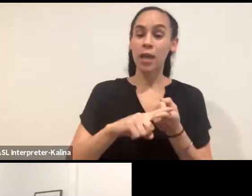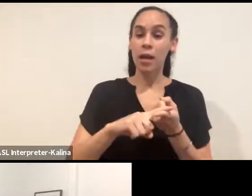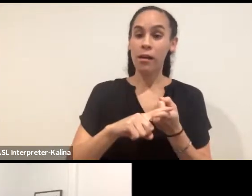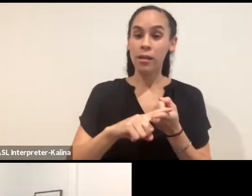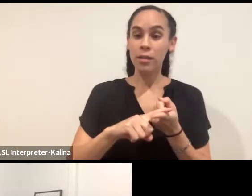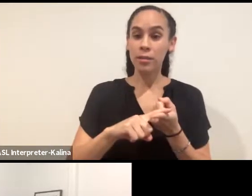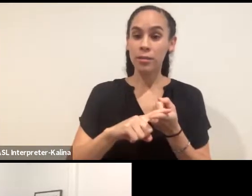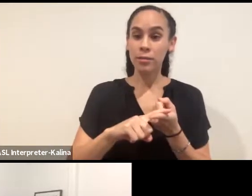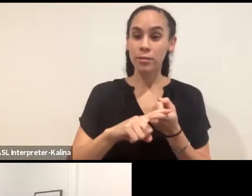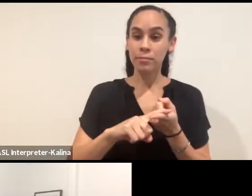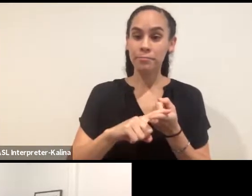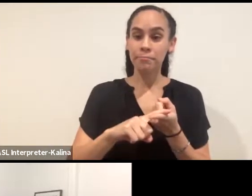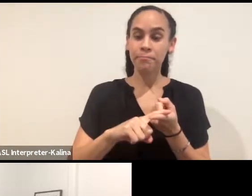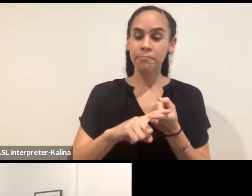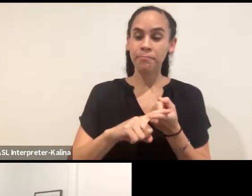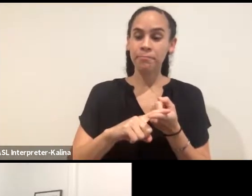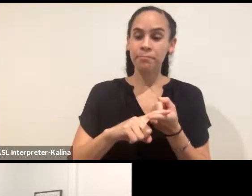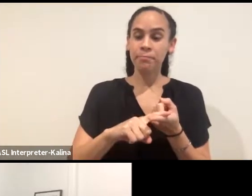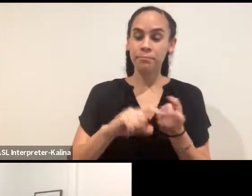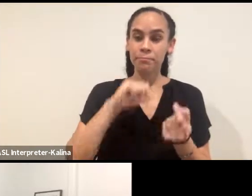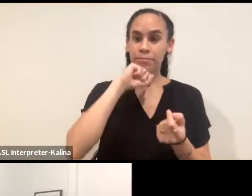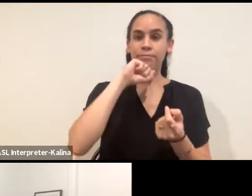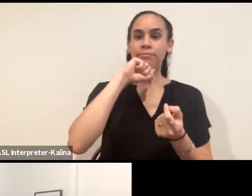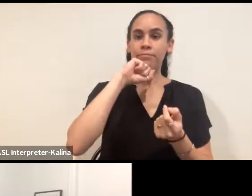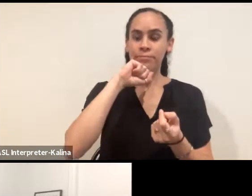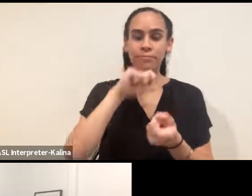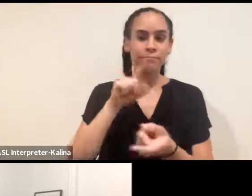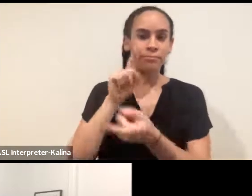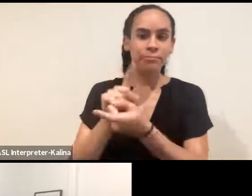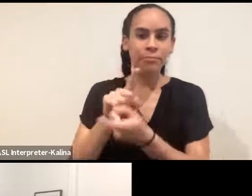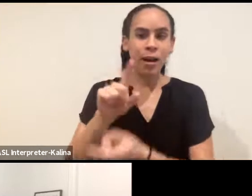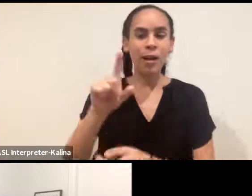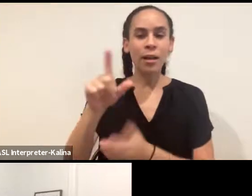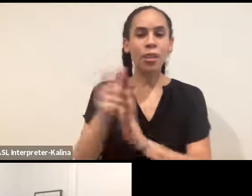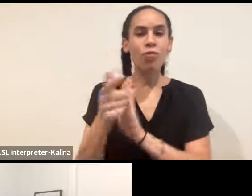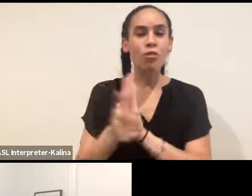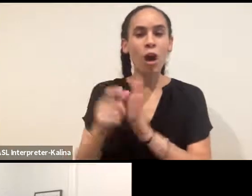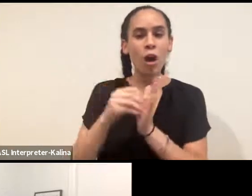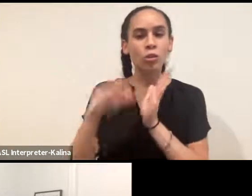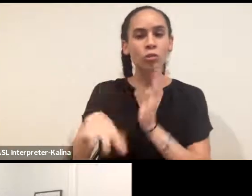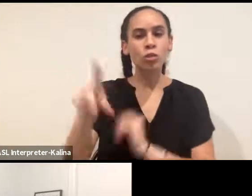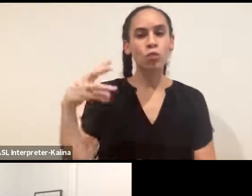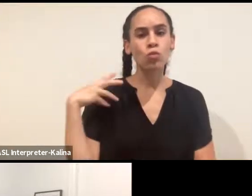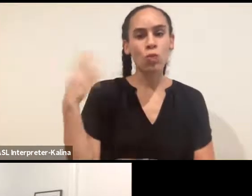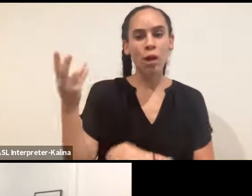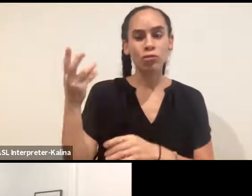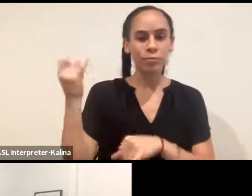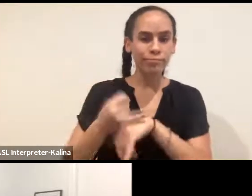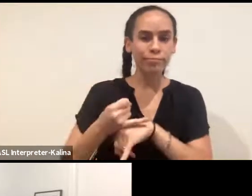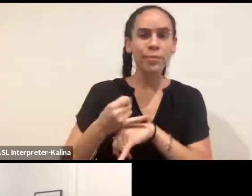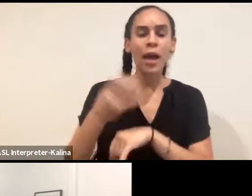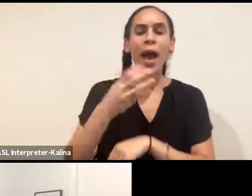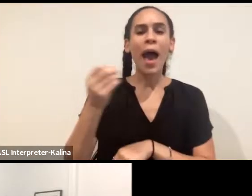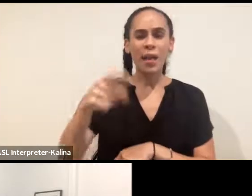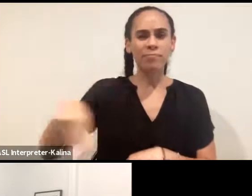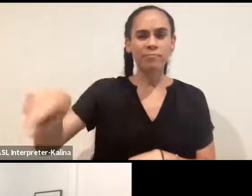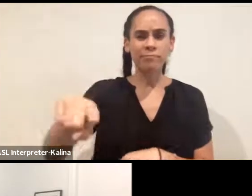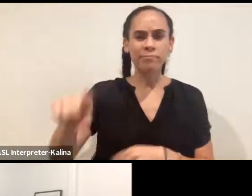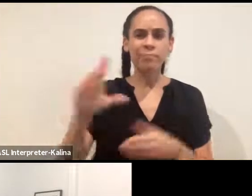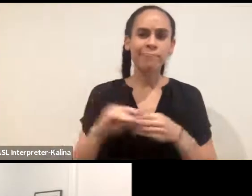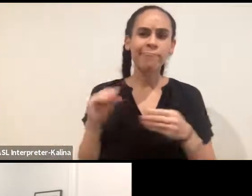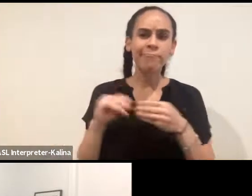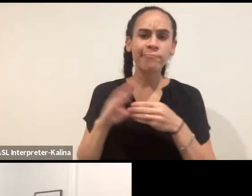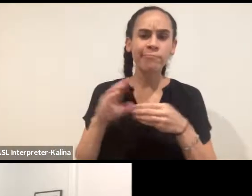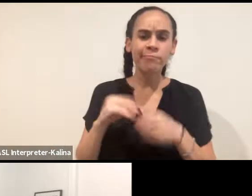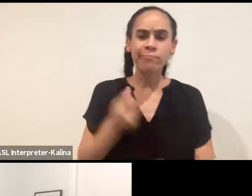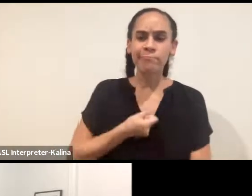a group of Black students at the University of Washington campus where I just, and they were talking about their